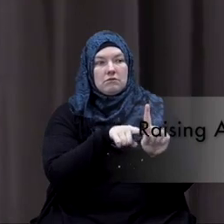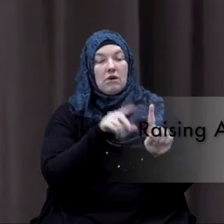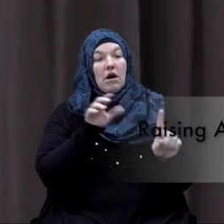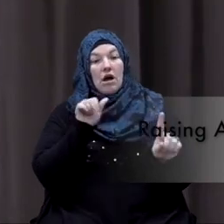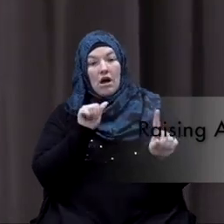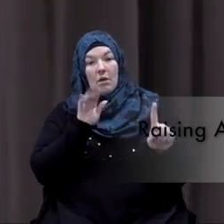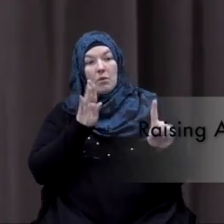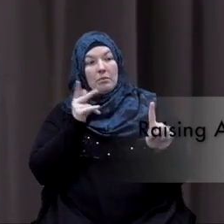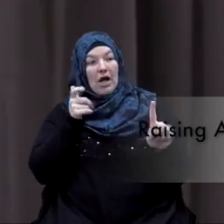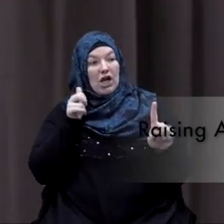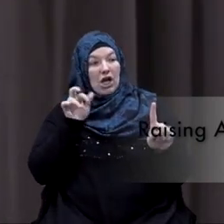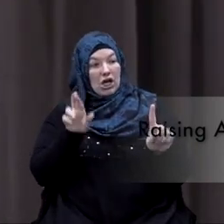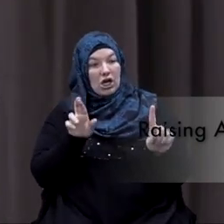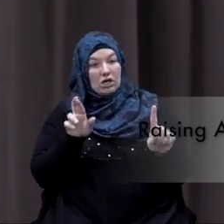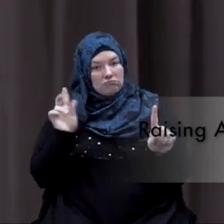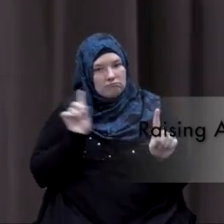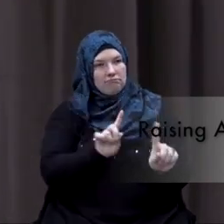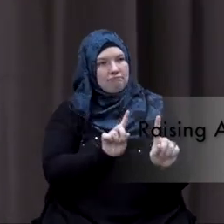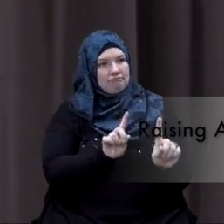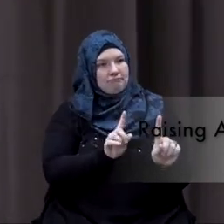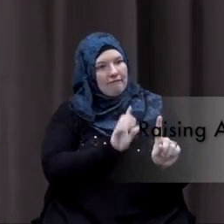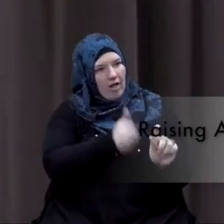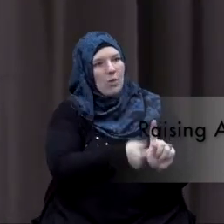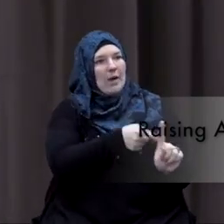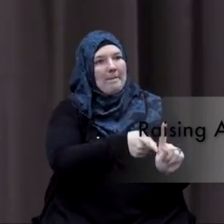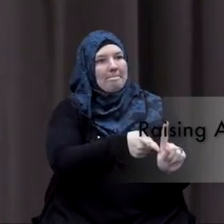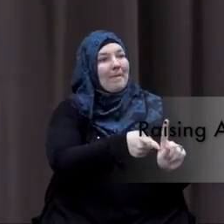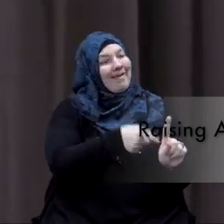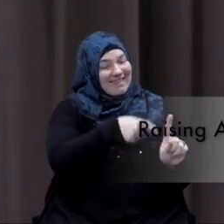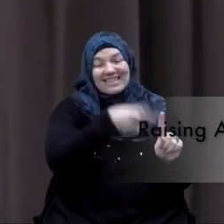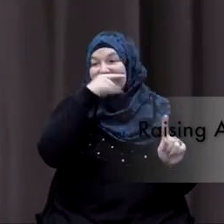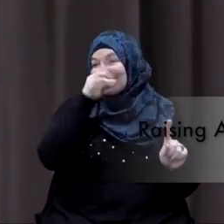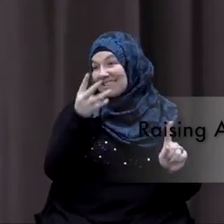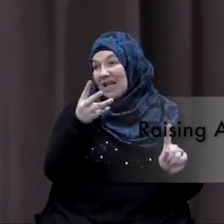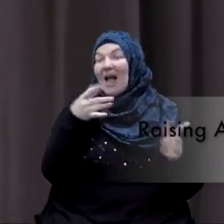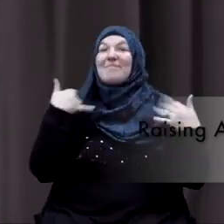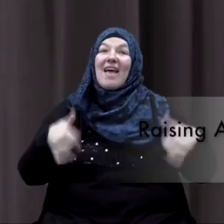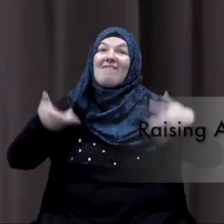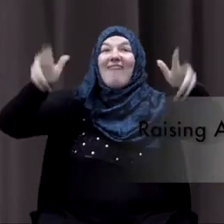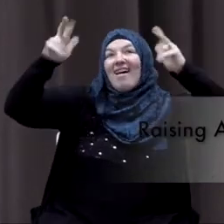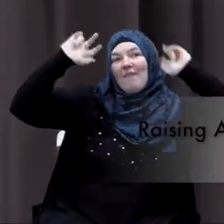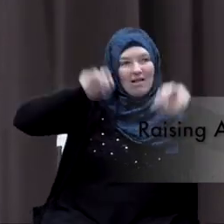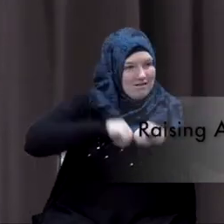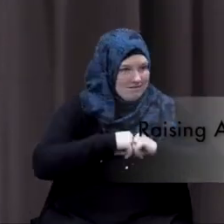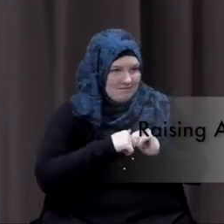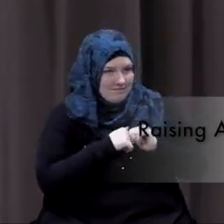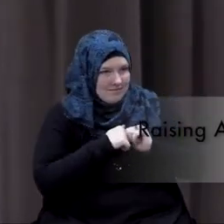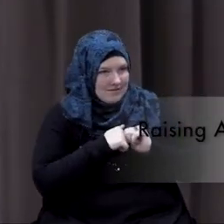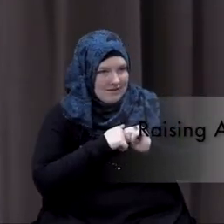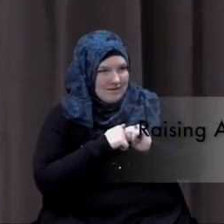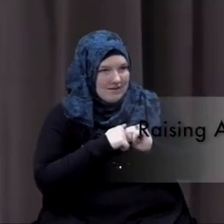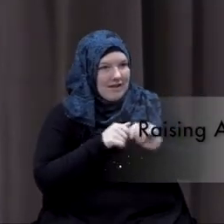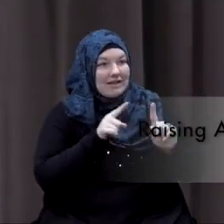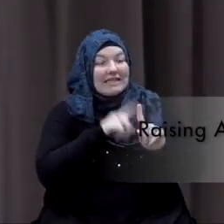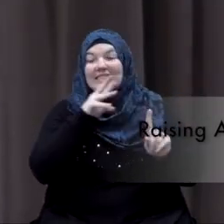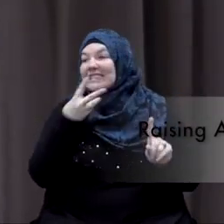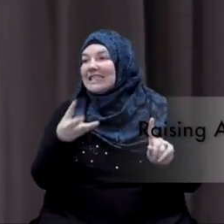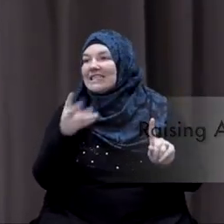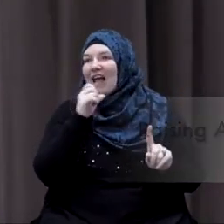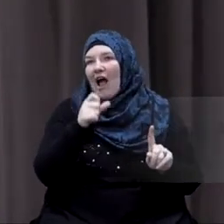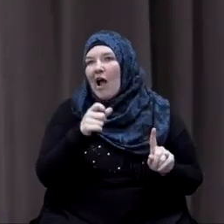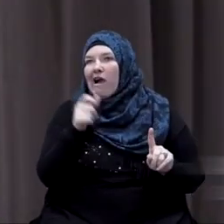He was not playing basketball. He was not lured by lollipop